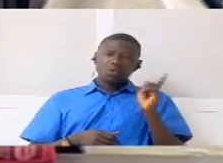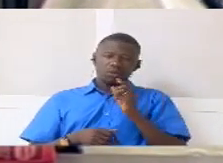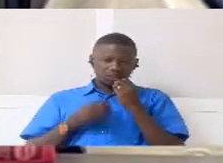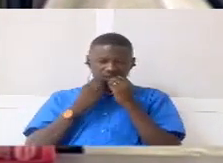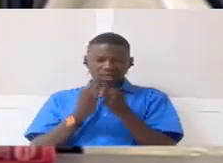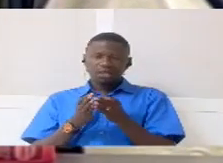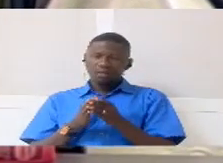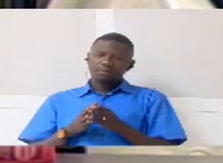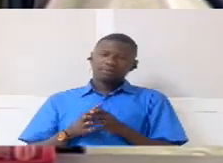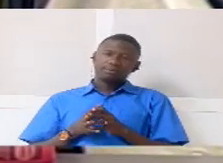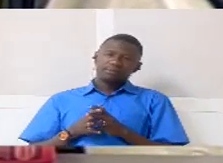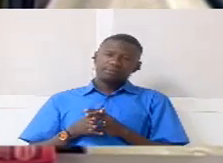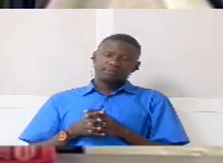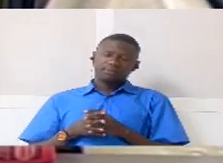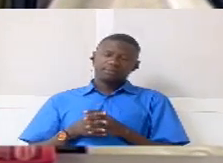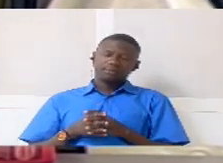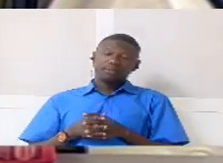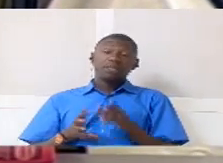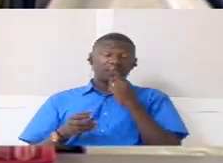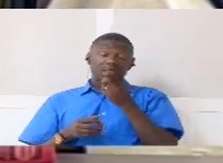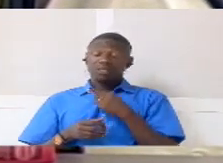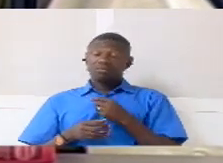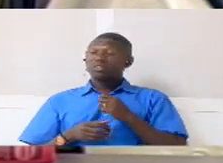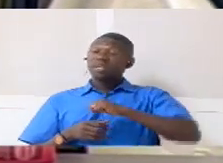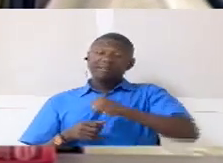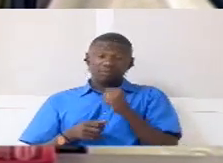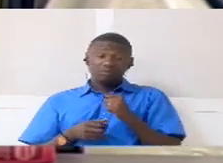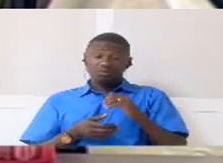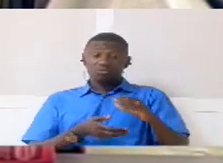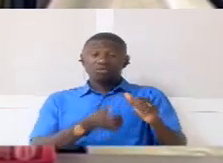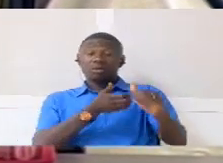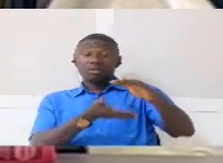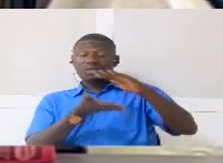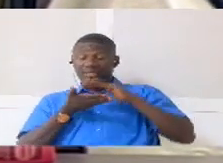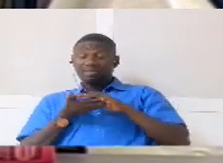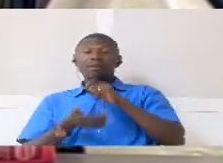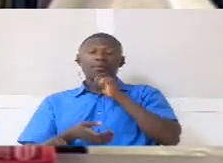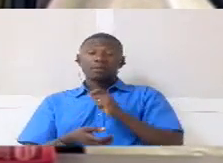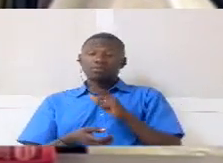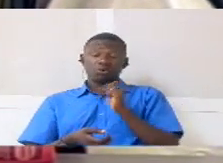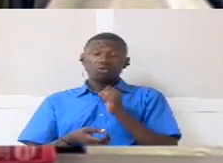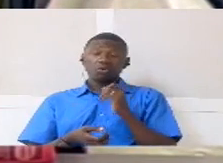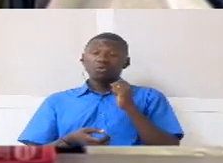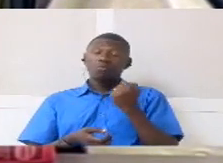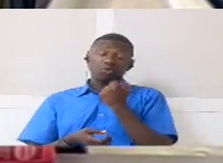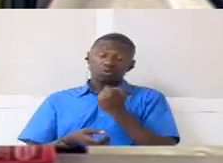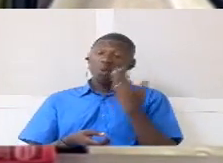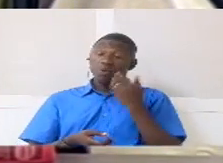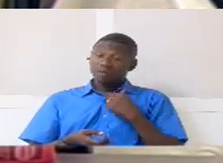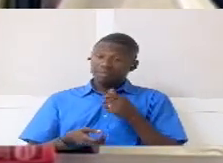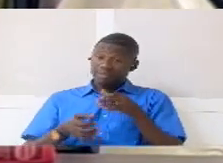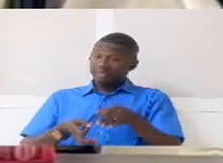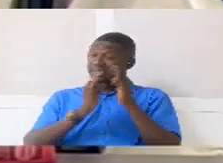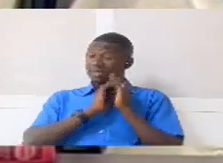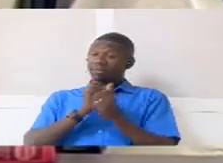He said he will not admit demand because when they were taking him away, he was not in that condition.